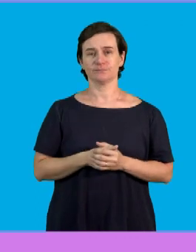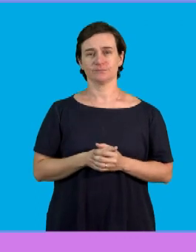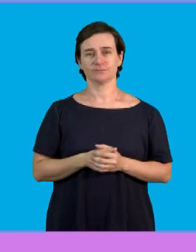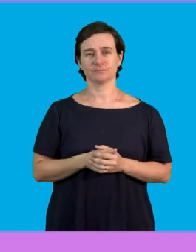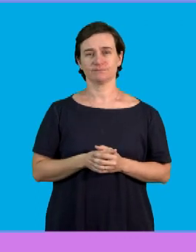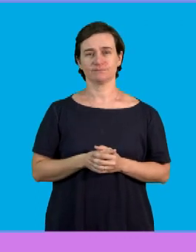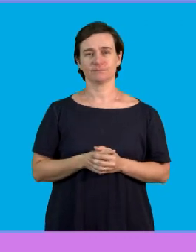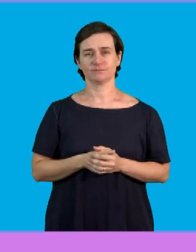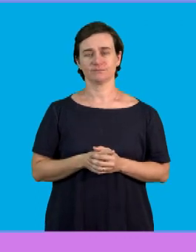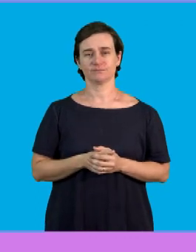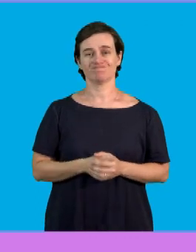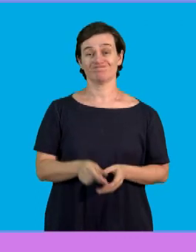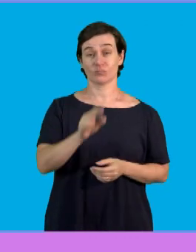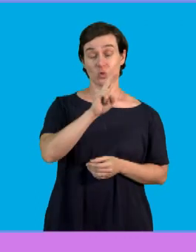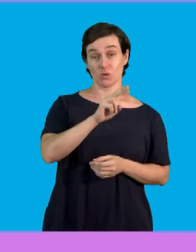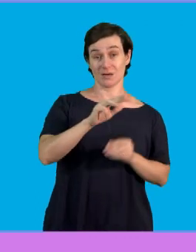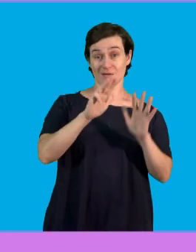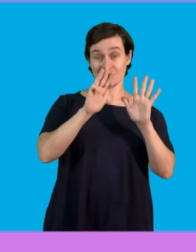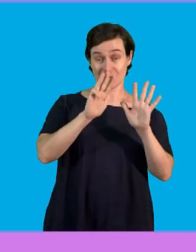We can say it's